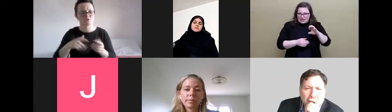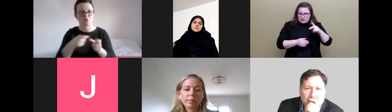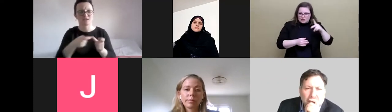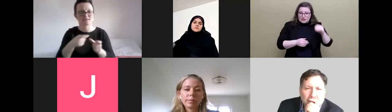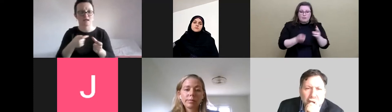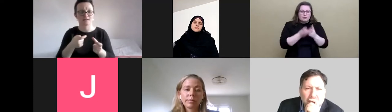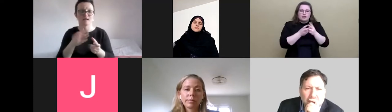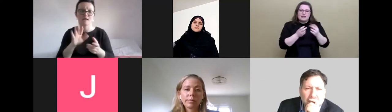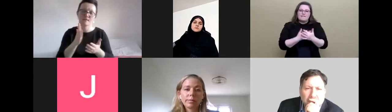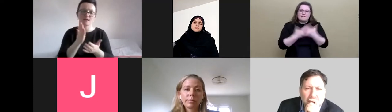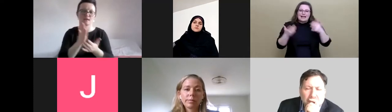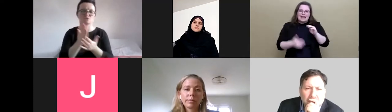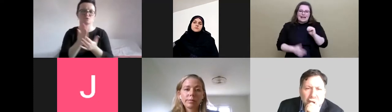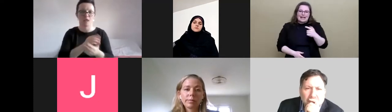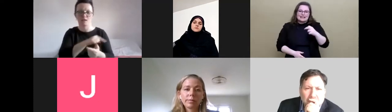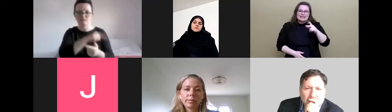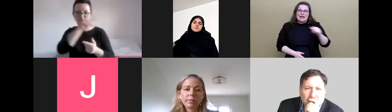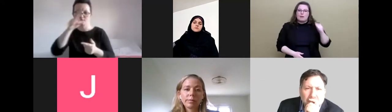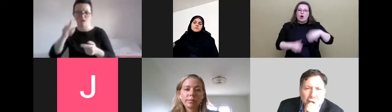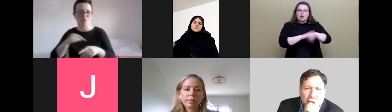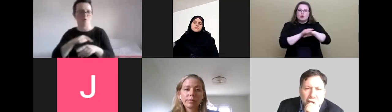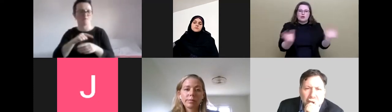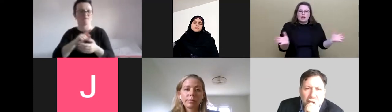multi-ethnic organizations, actually.